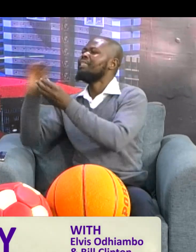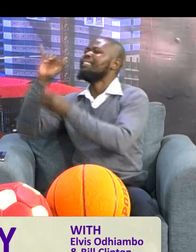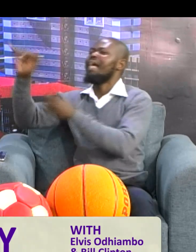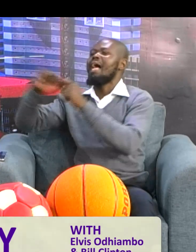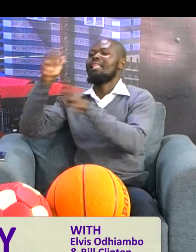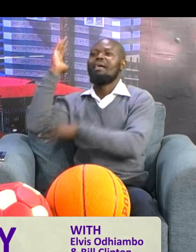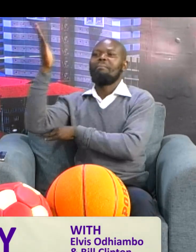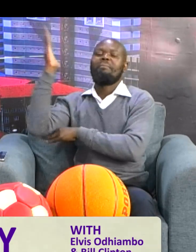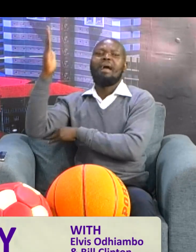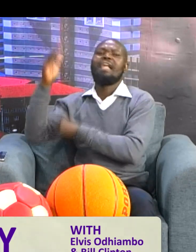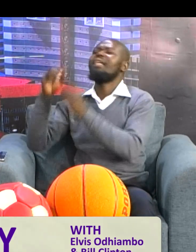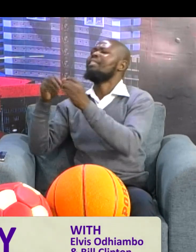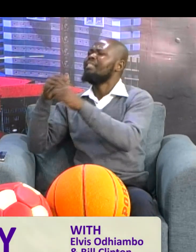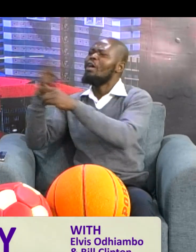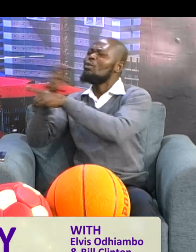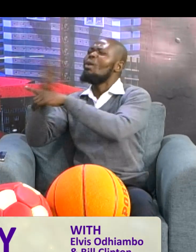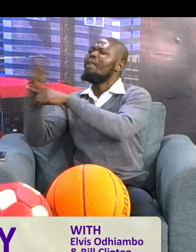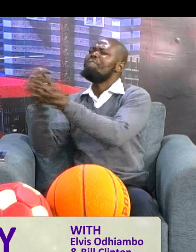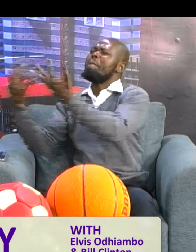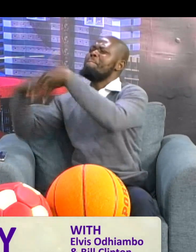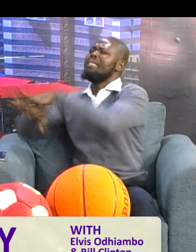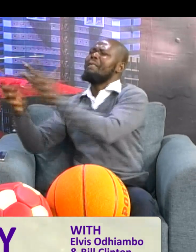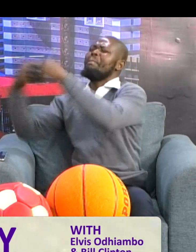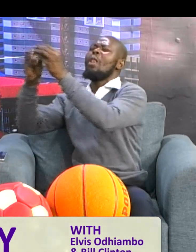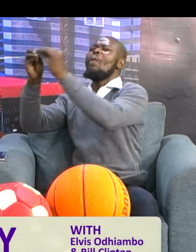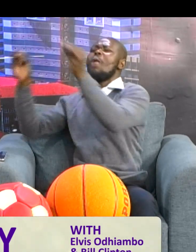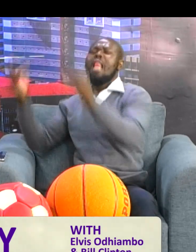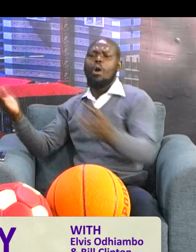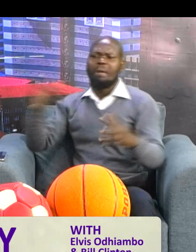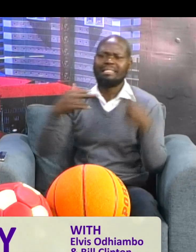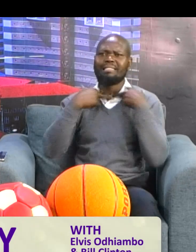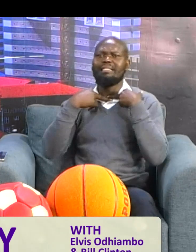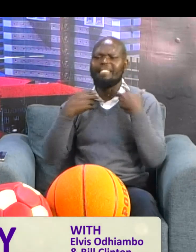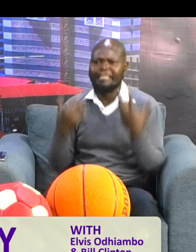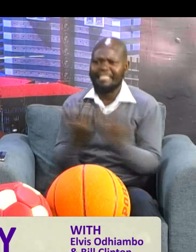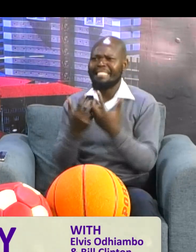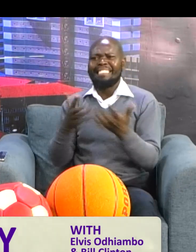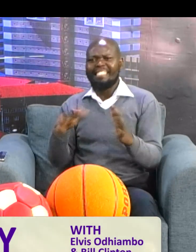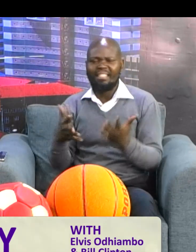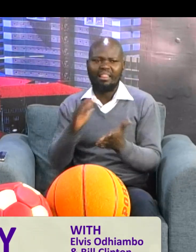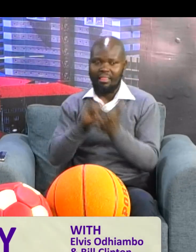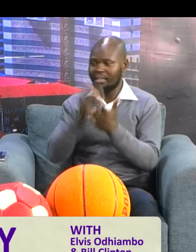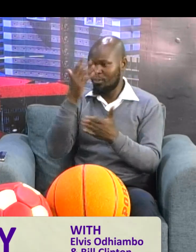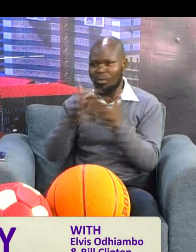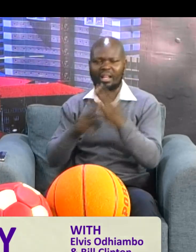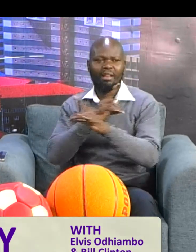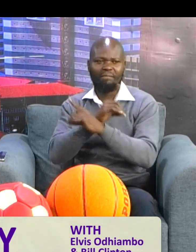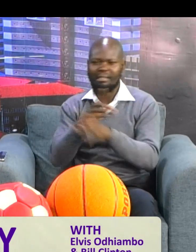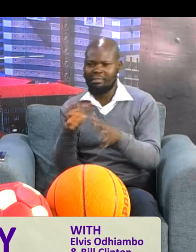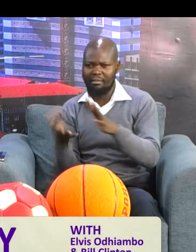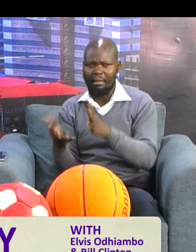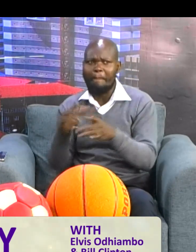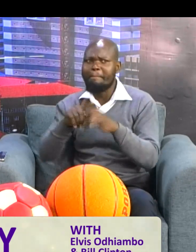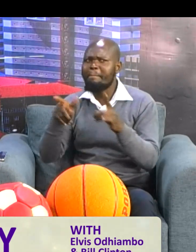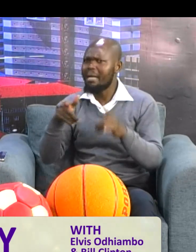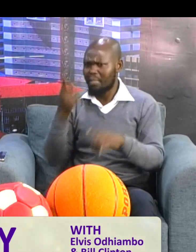They knew and understood each other very well. They used to train together, and we've seen when he came back to